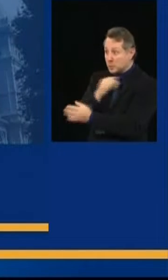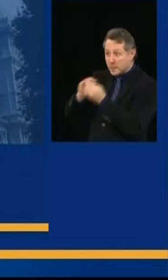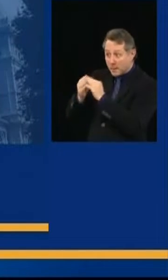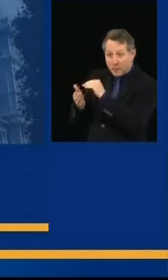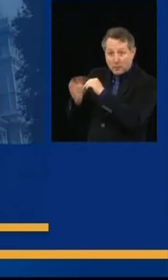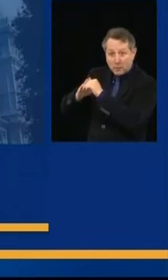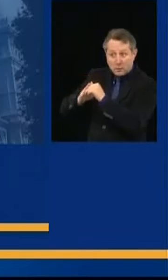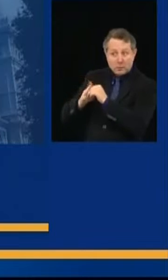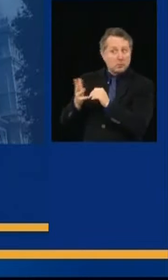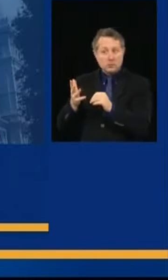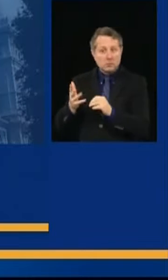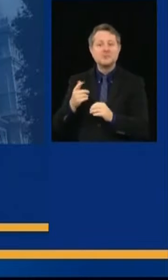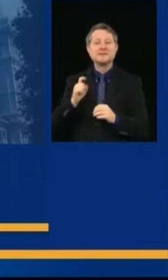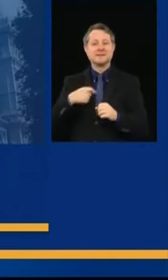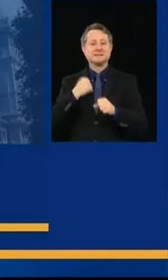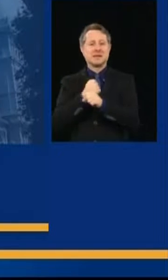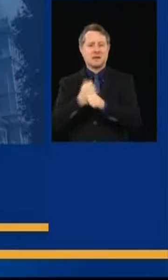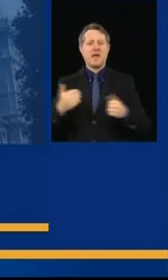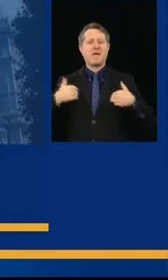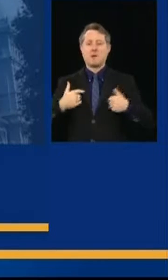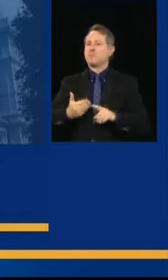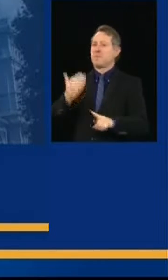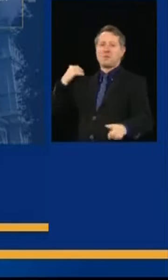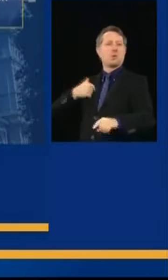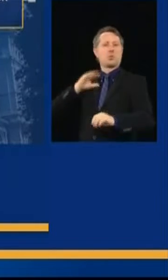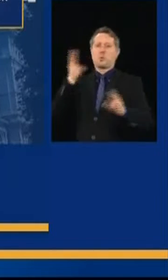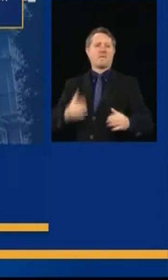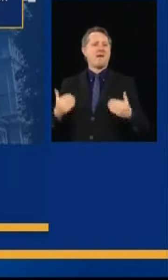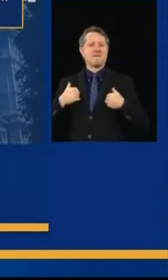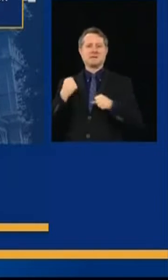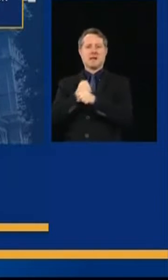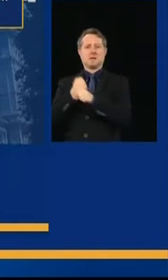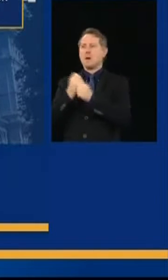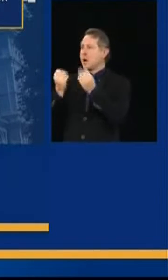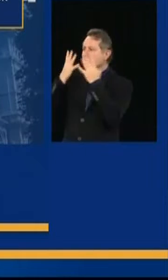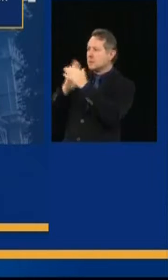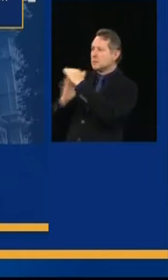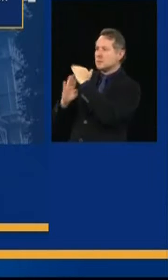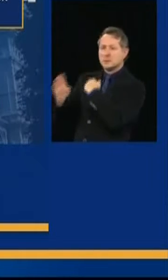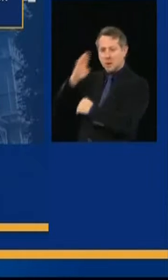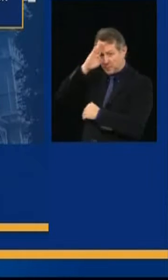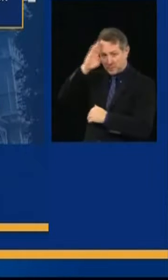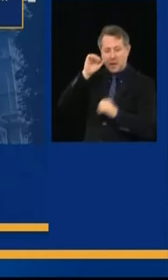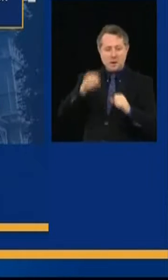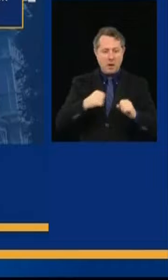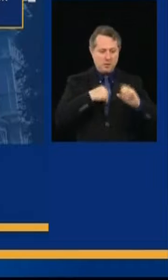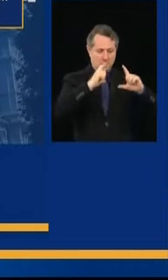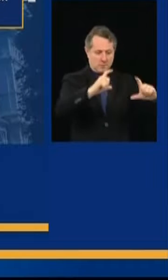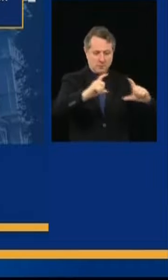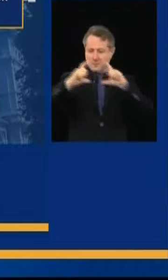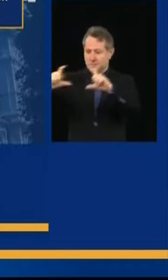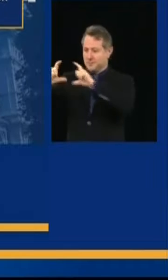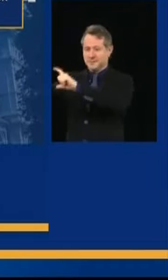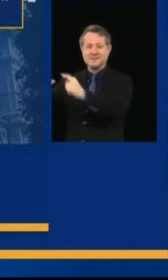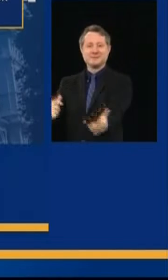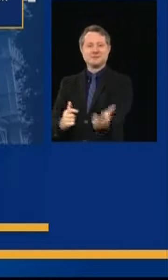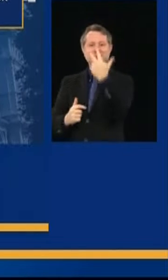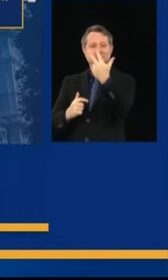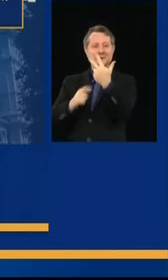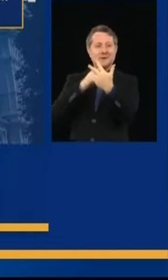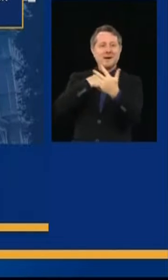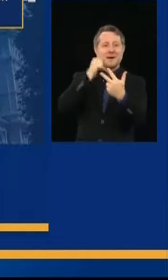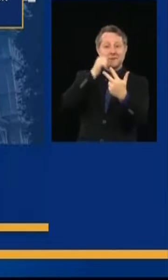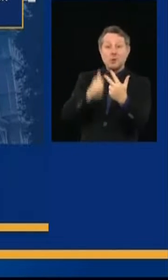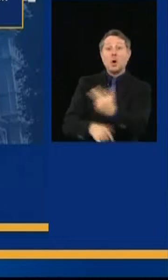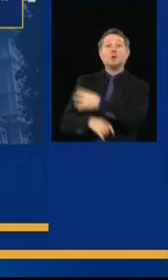them now. You watch that rate every day. And if you watch those rates, you know